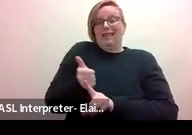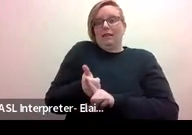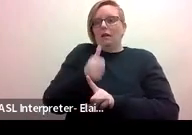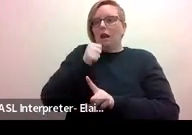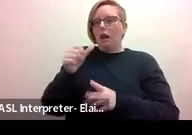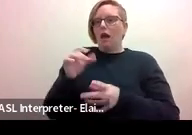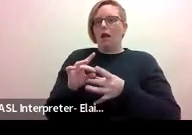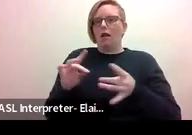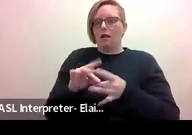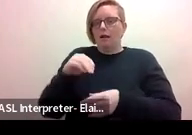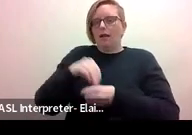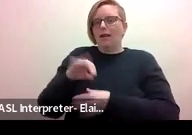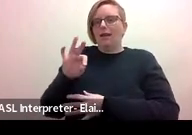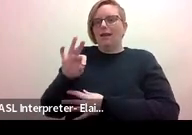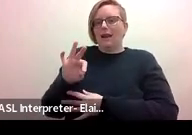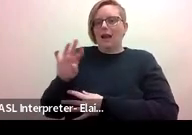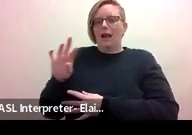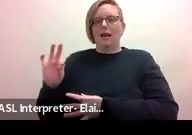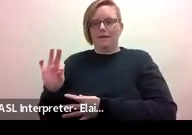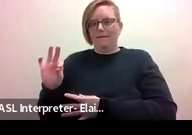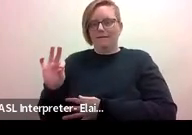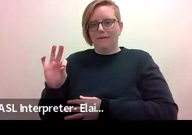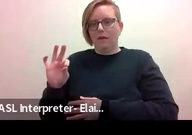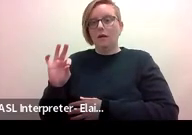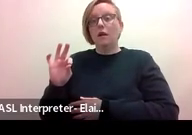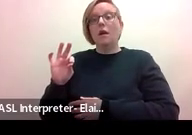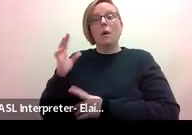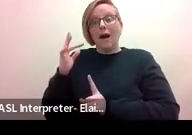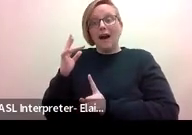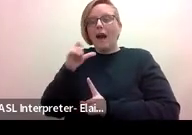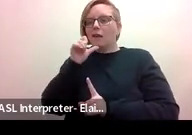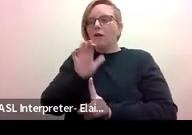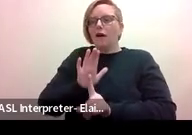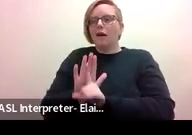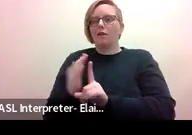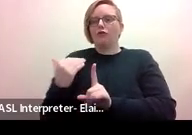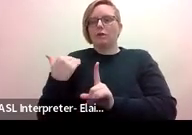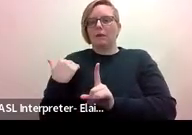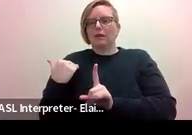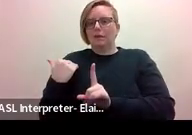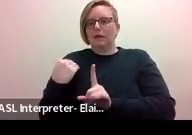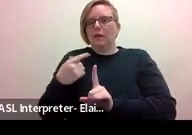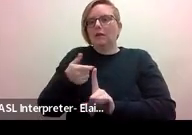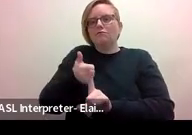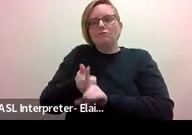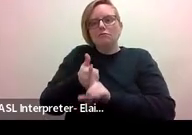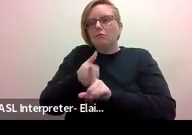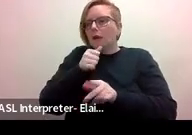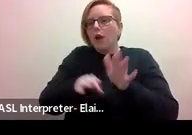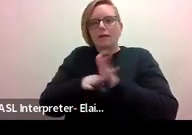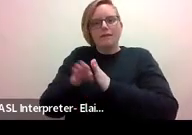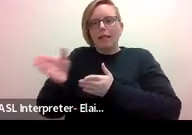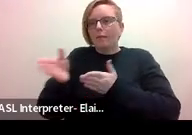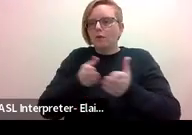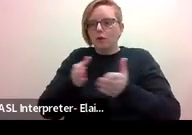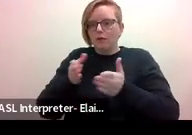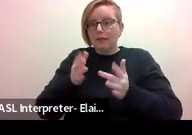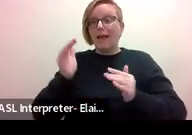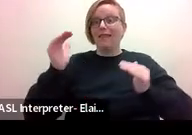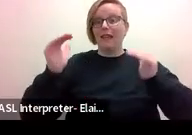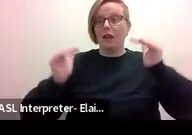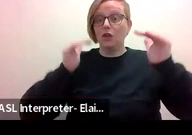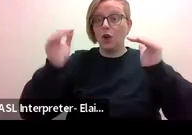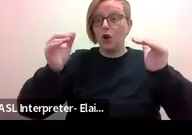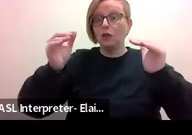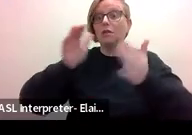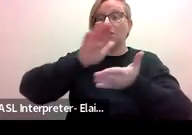9F because it is not the onus of the child. It is not up to them to develop these services. It's up to the adults in the